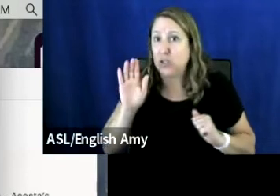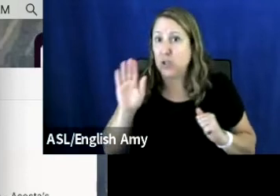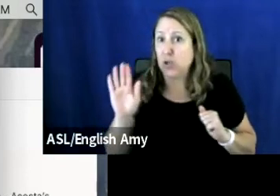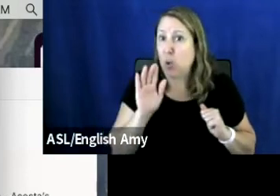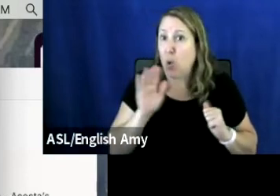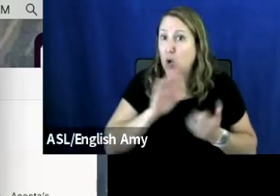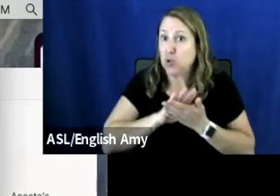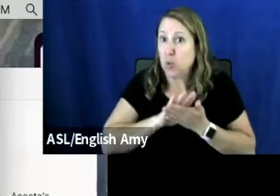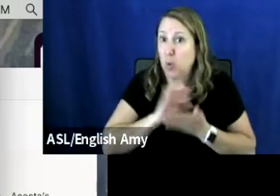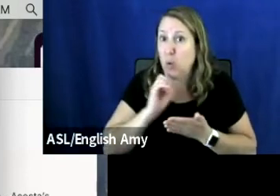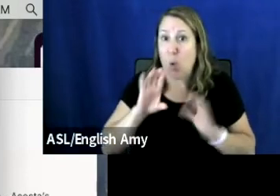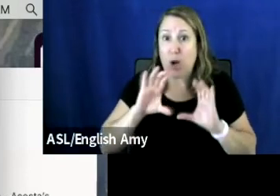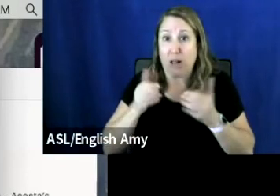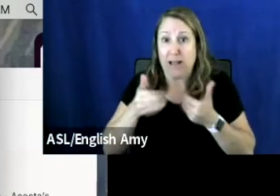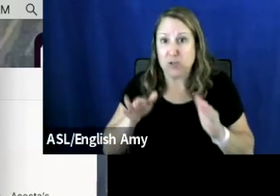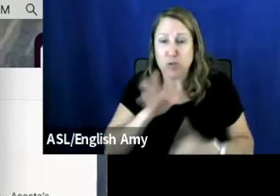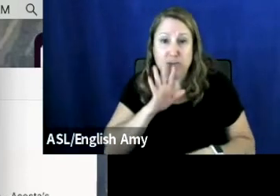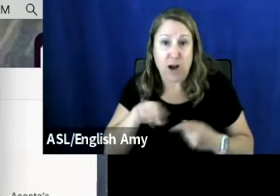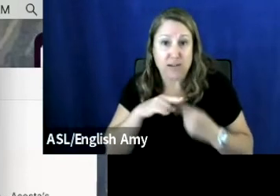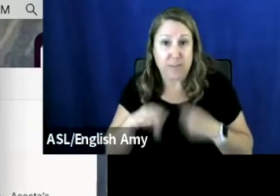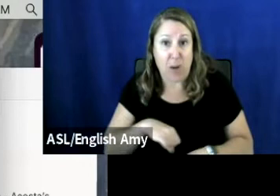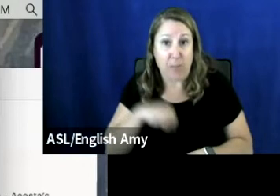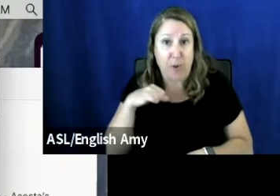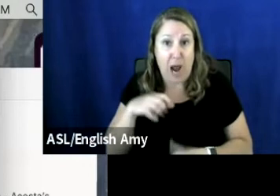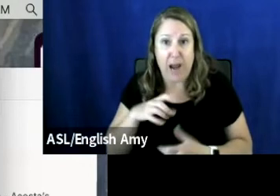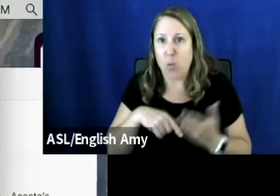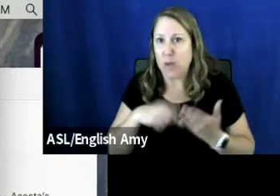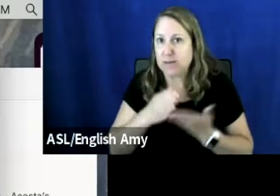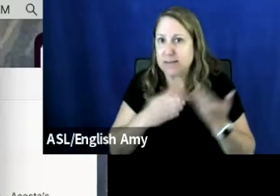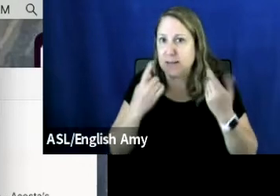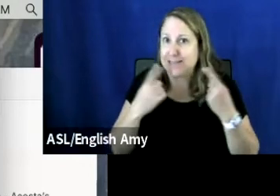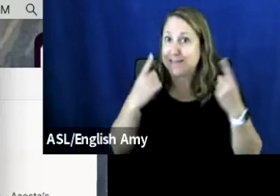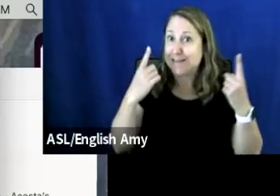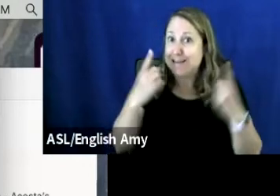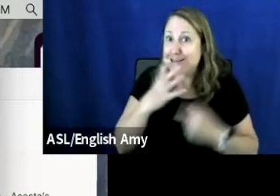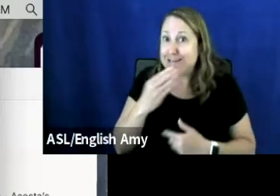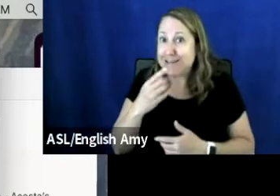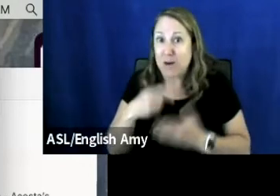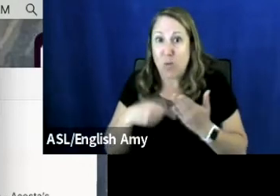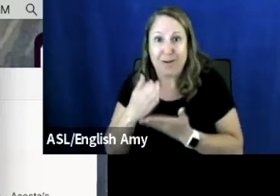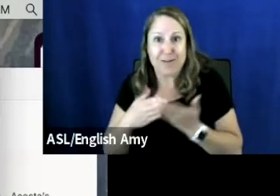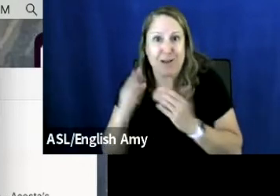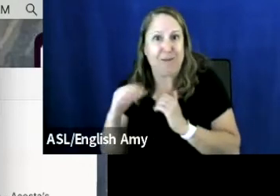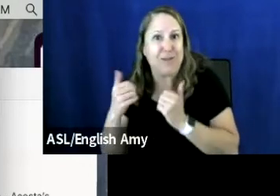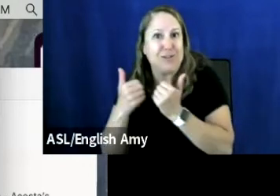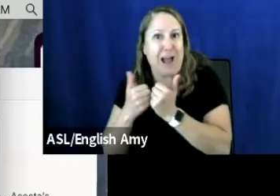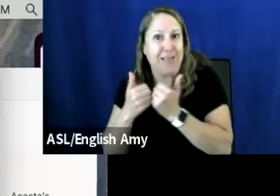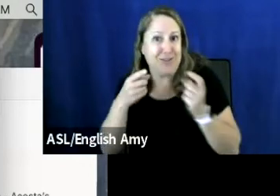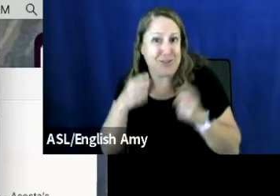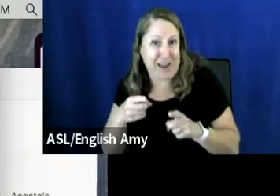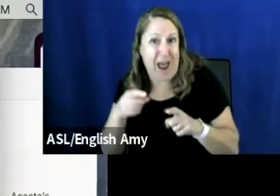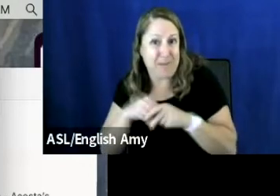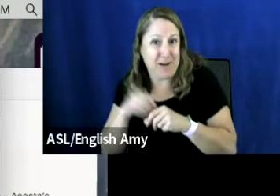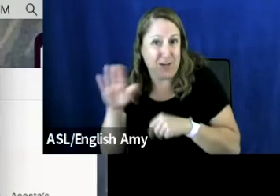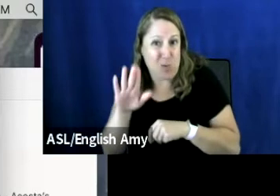have talked about pride, and what are some of the successes, and then what are some of the like challenges that came up in, you know, in